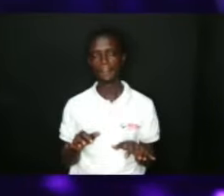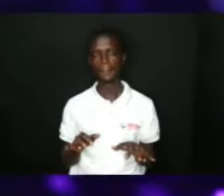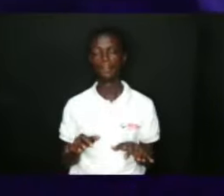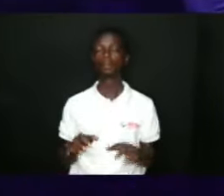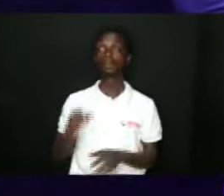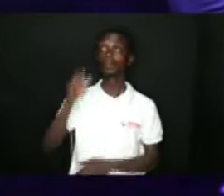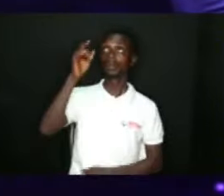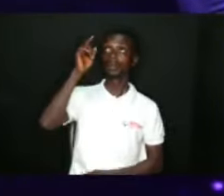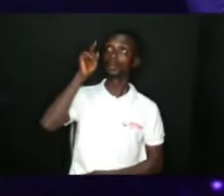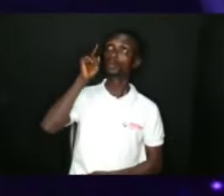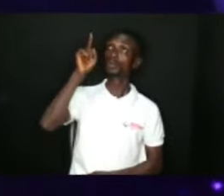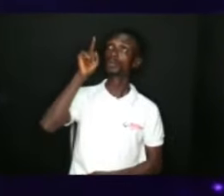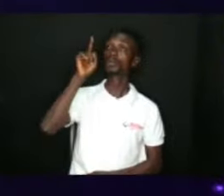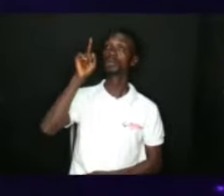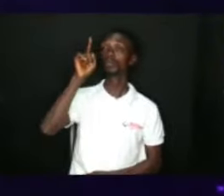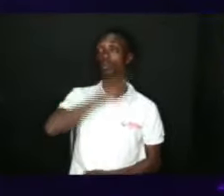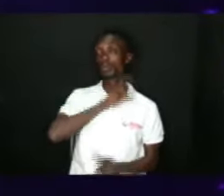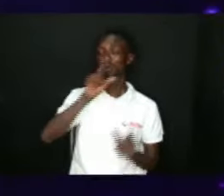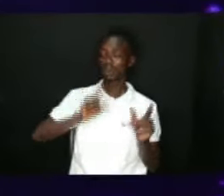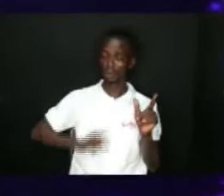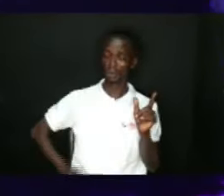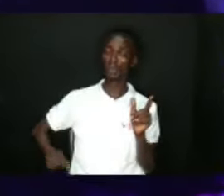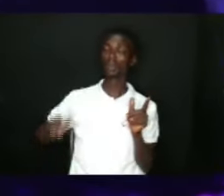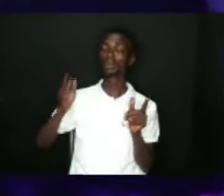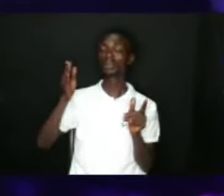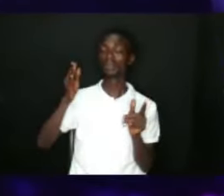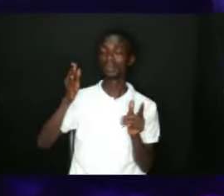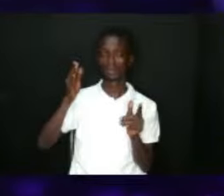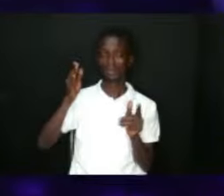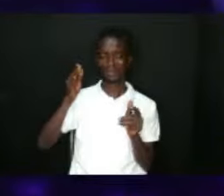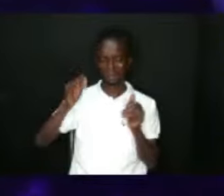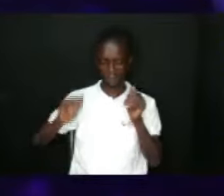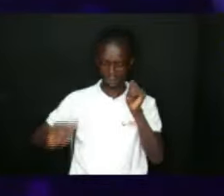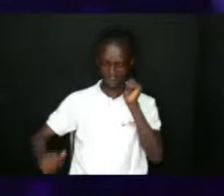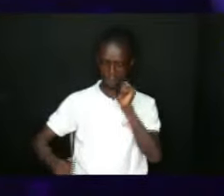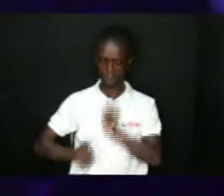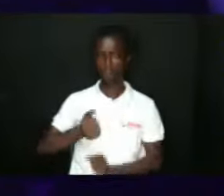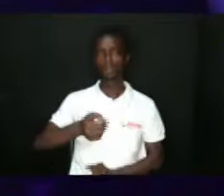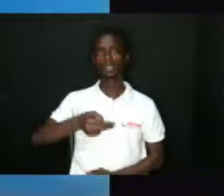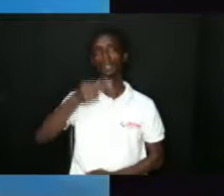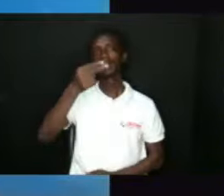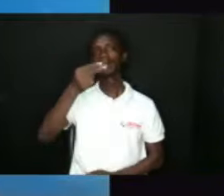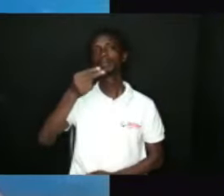For you, O Lord, are the Most High